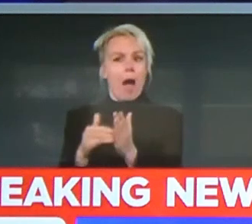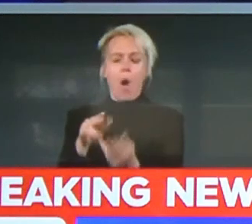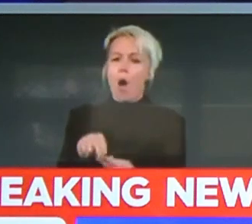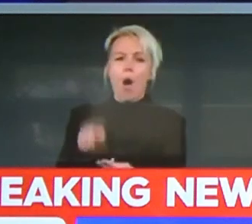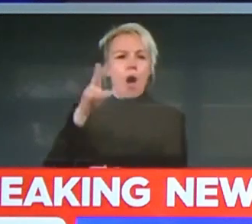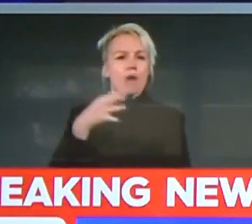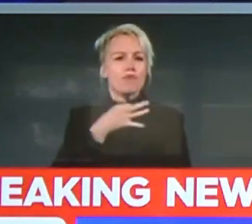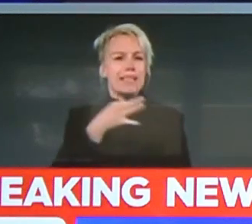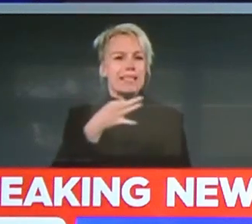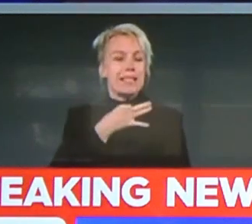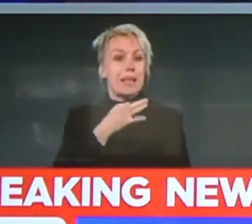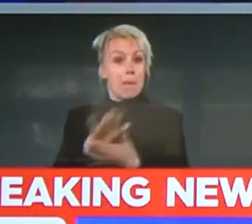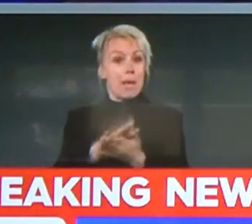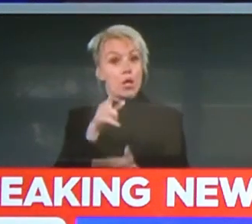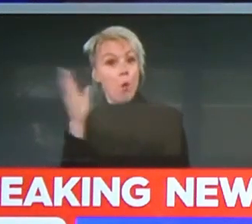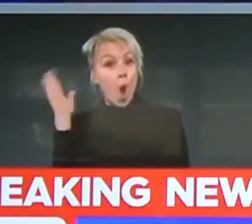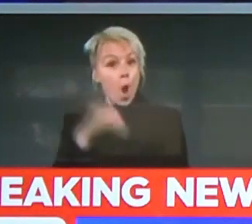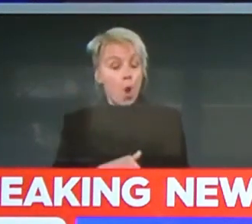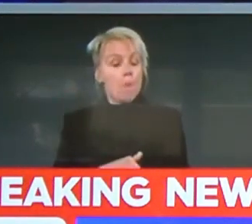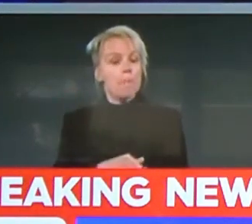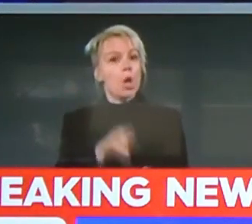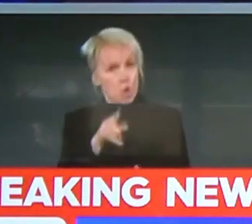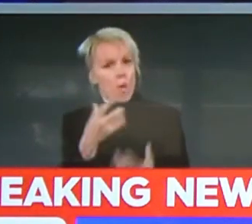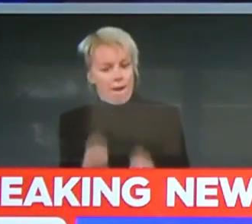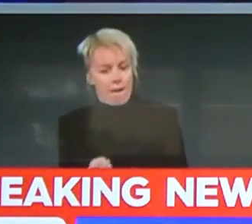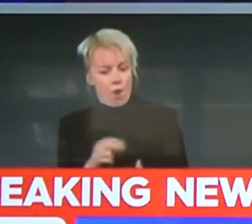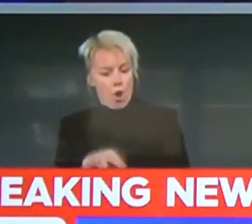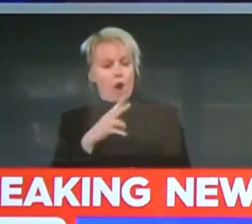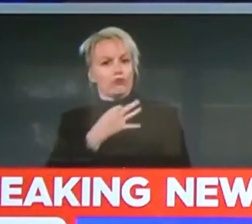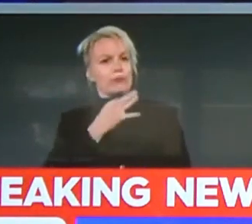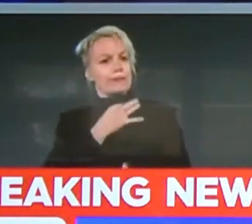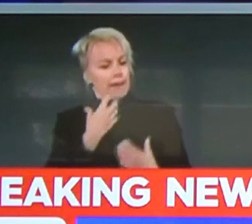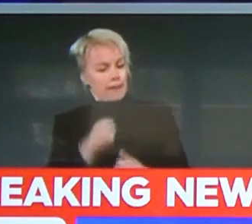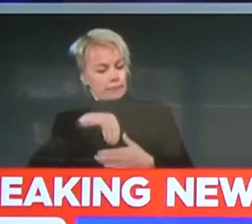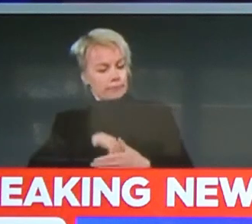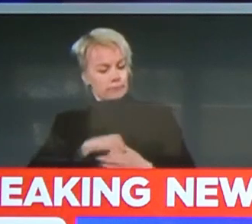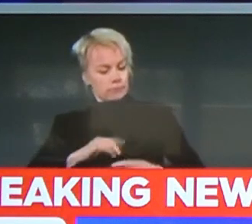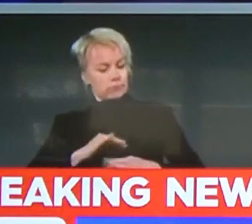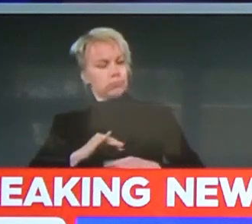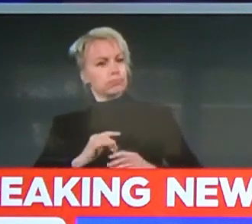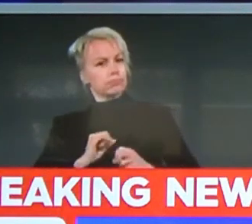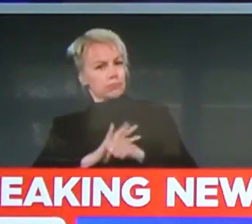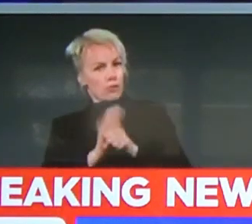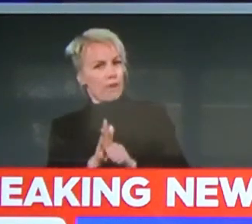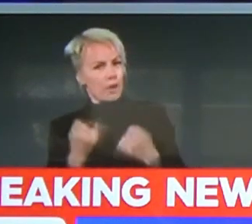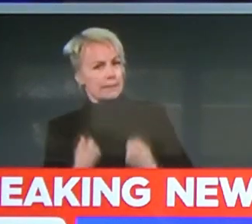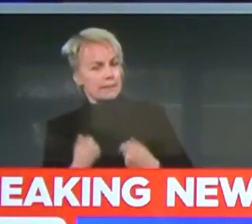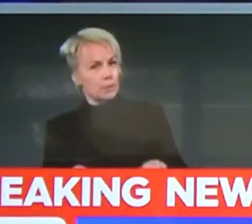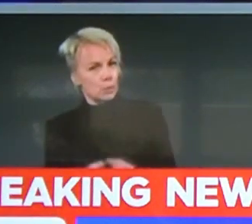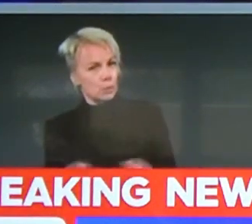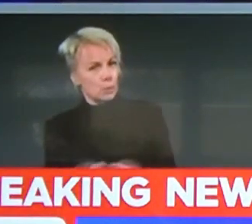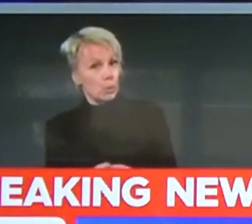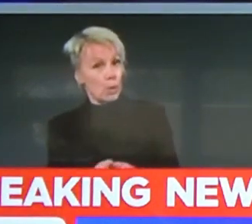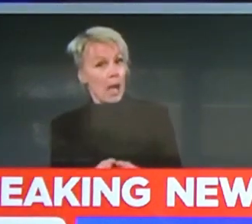of carrying the coronavirus, and they are the people who've largely led to the spread of the virus in our